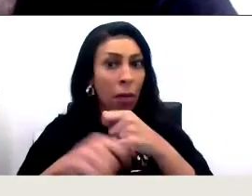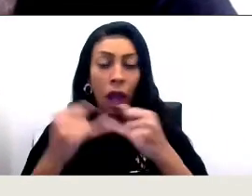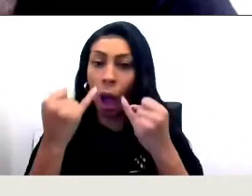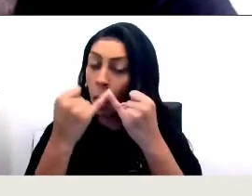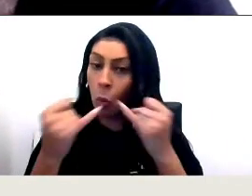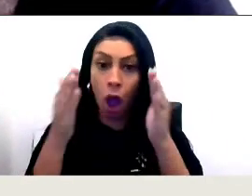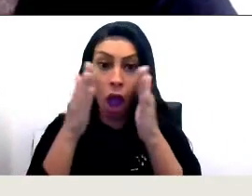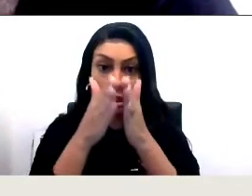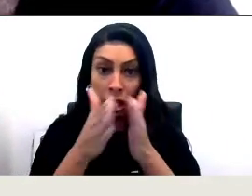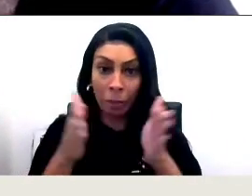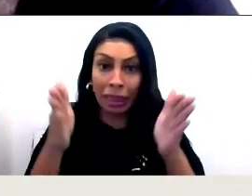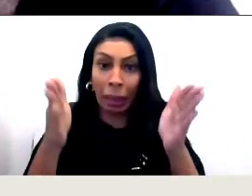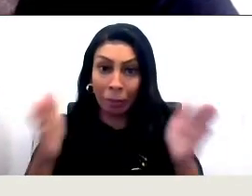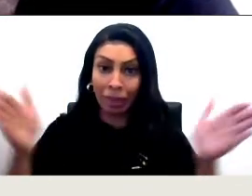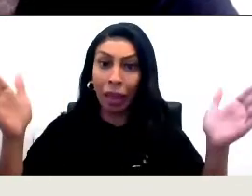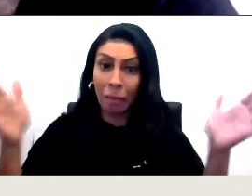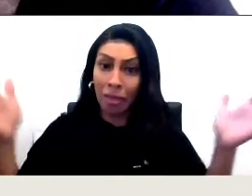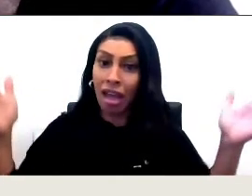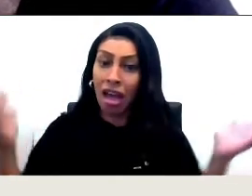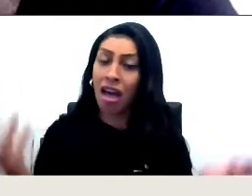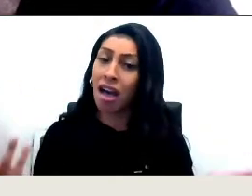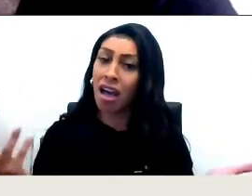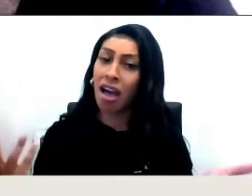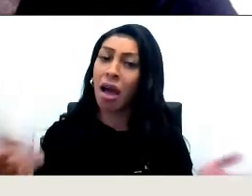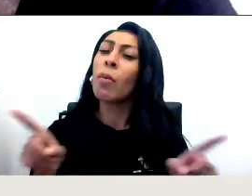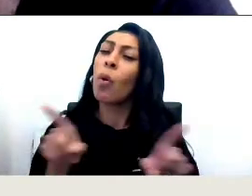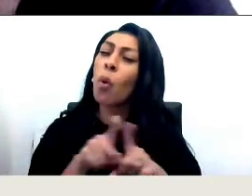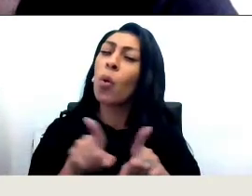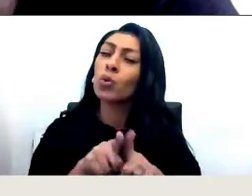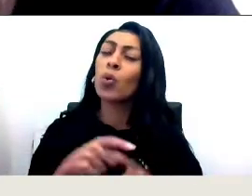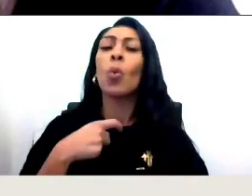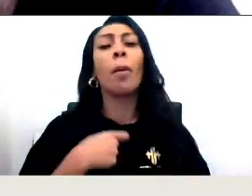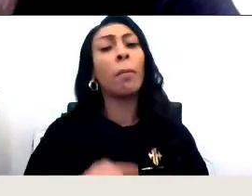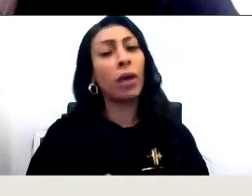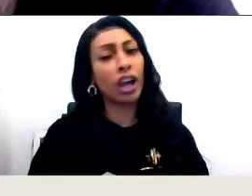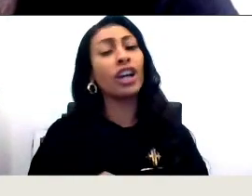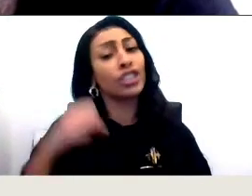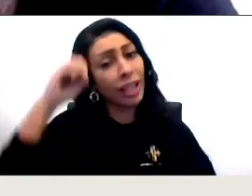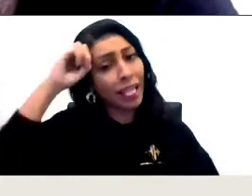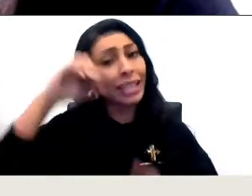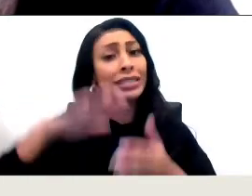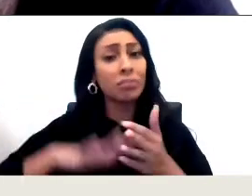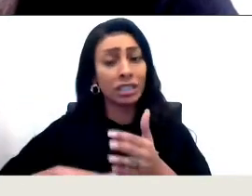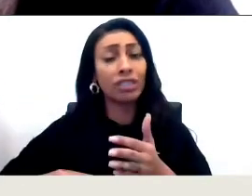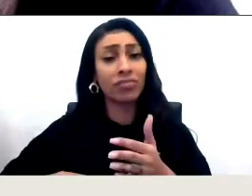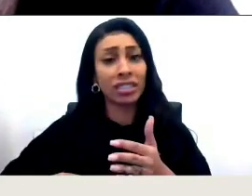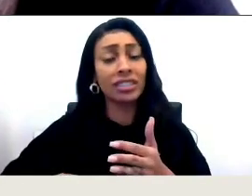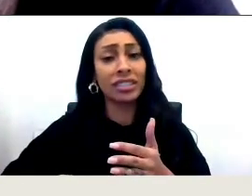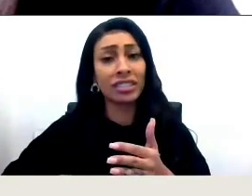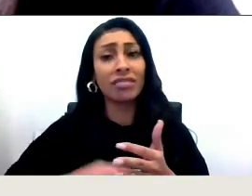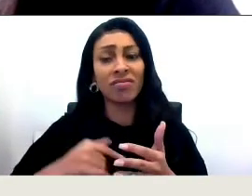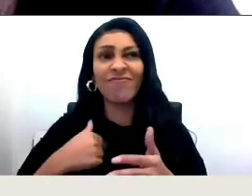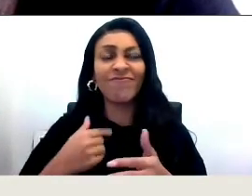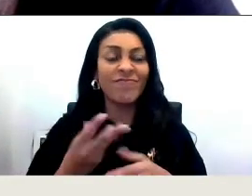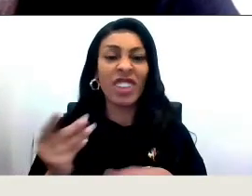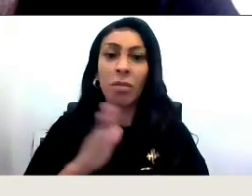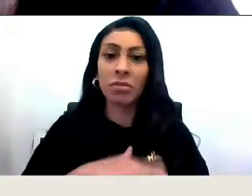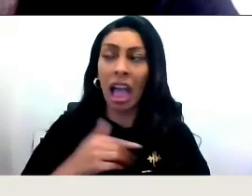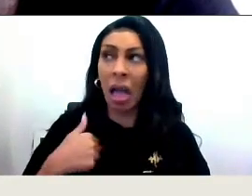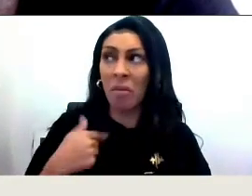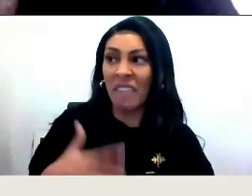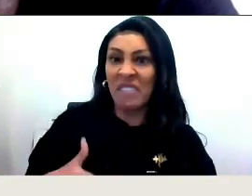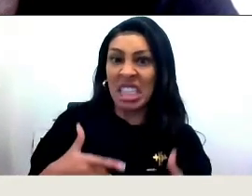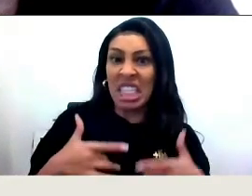bigger. But also on a kind of personal level, in terms of personal experience, I have times where I'm thinking, now I